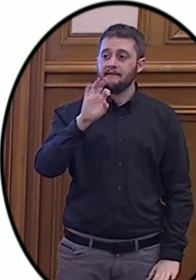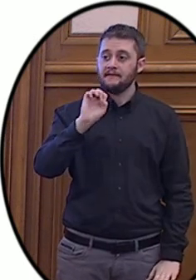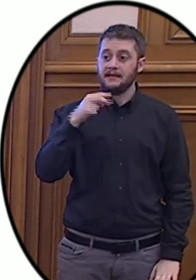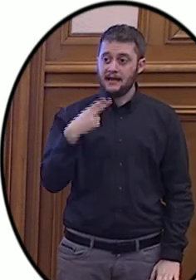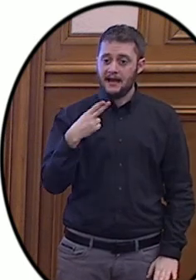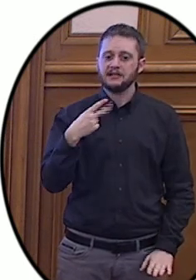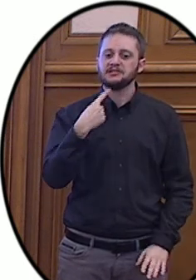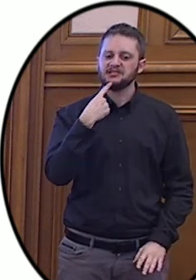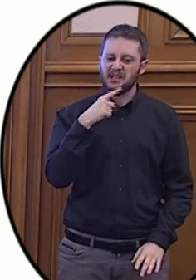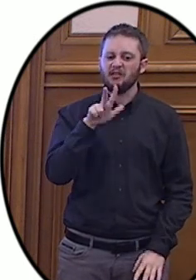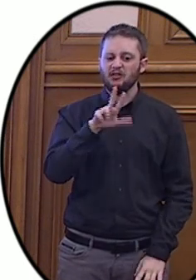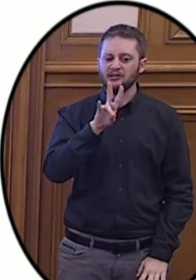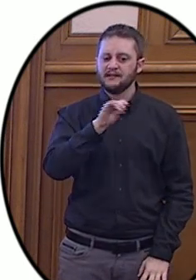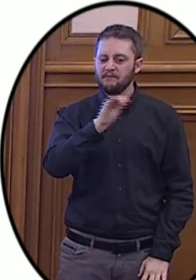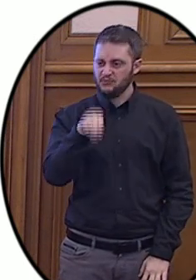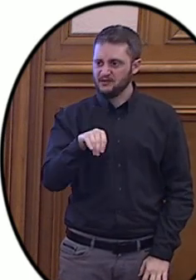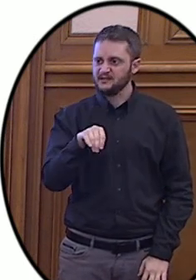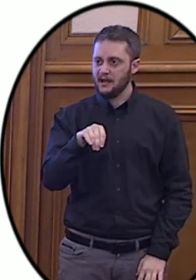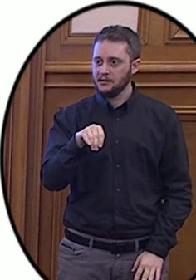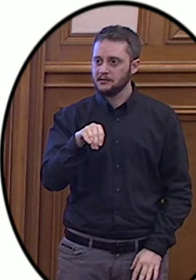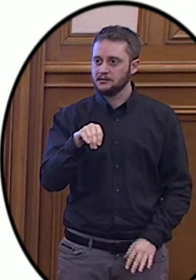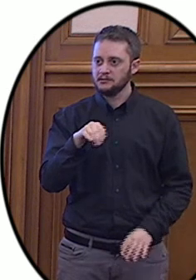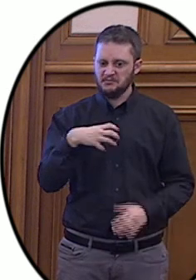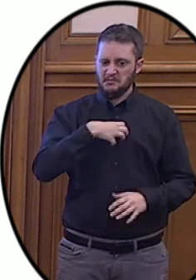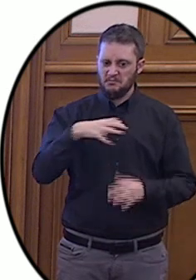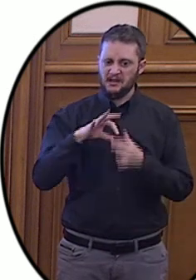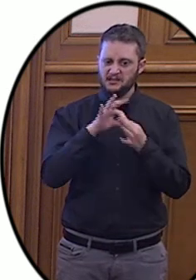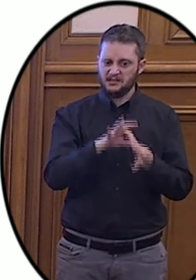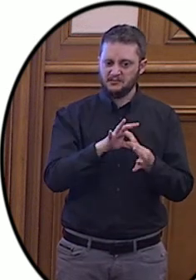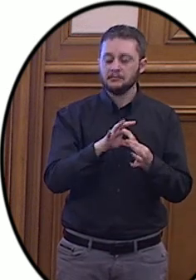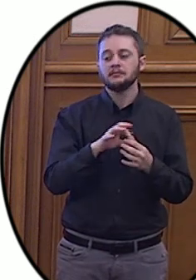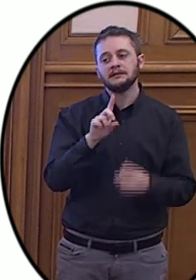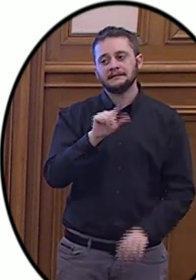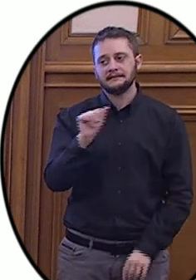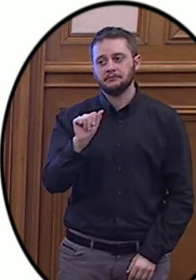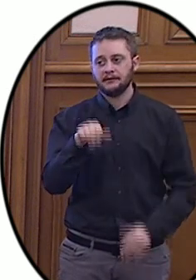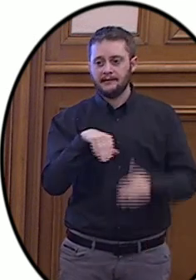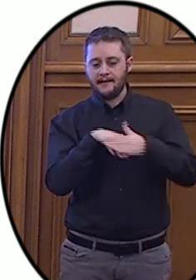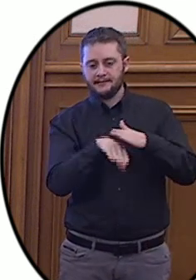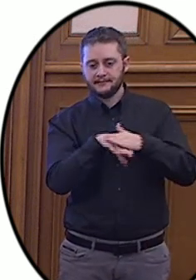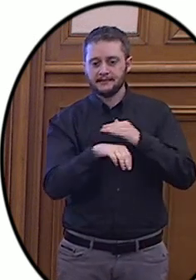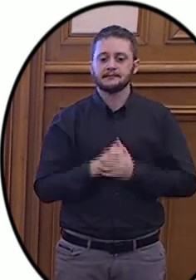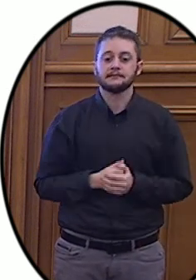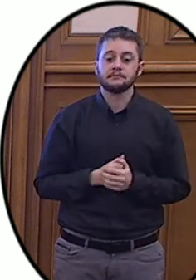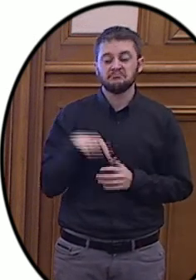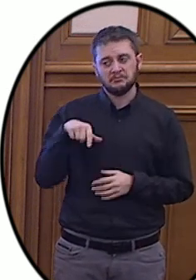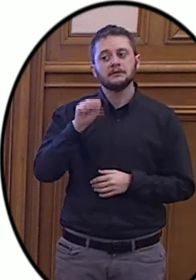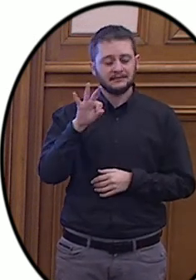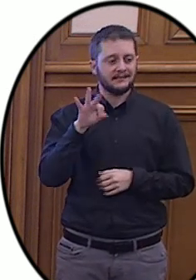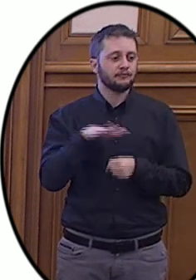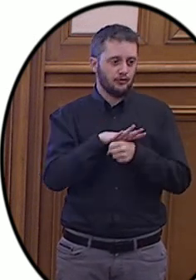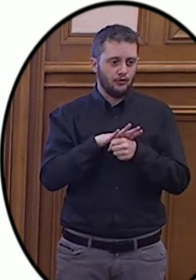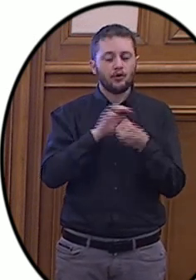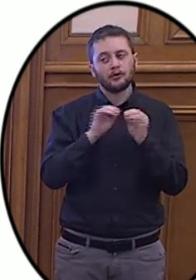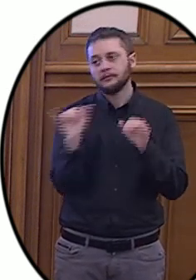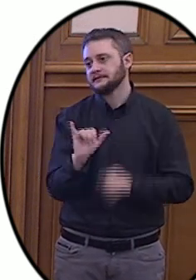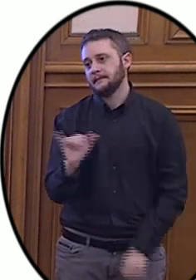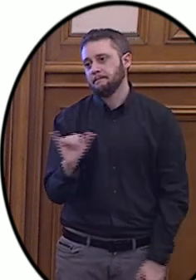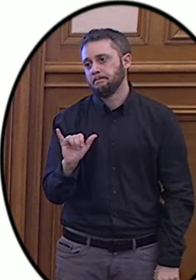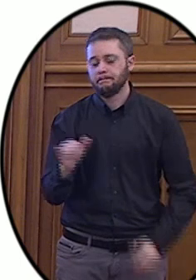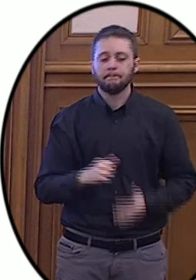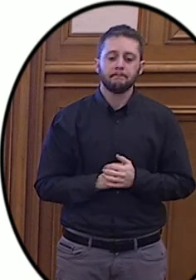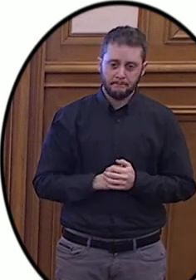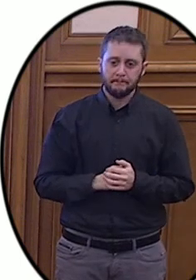complaints involved disability, and our local numbers in San Francisco also reflect that disability